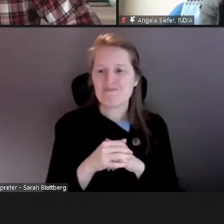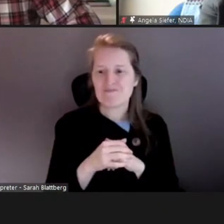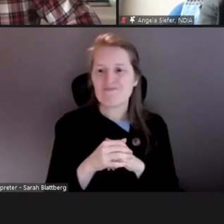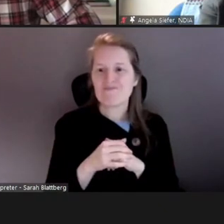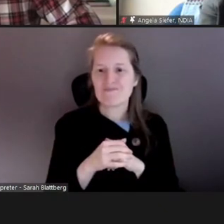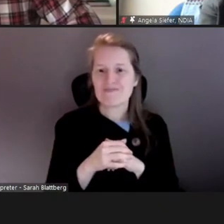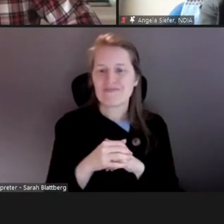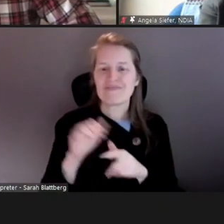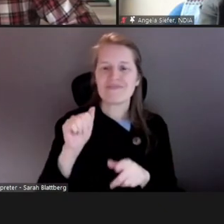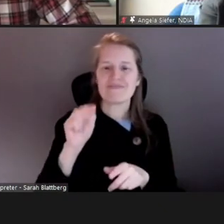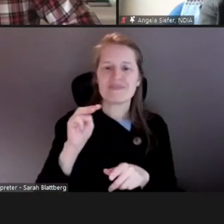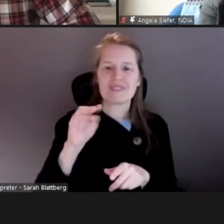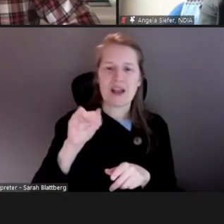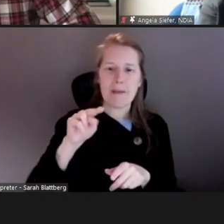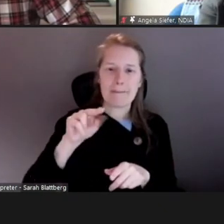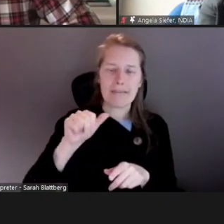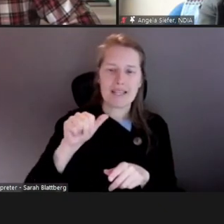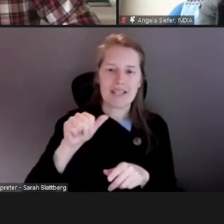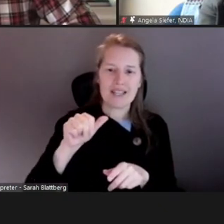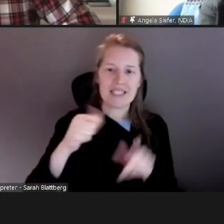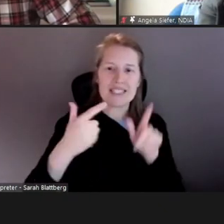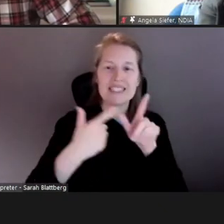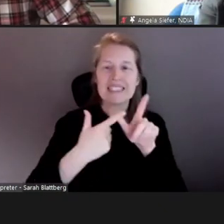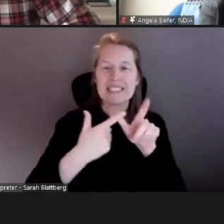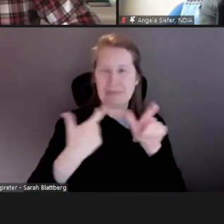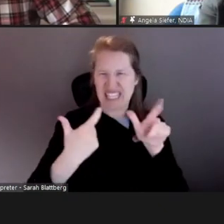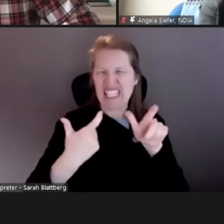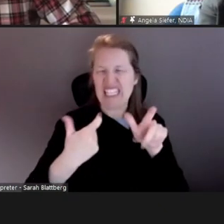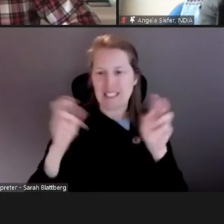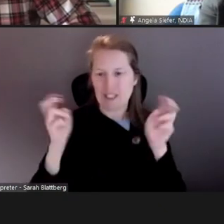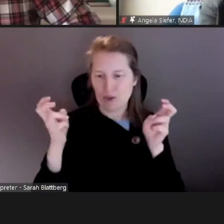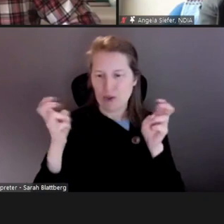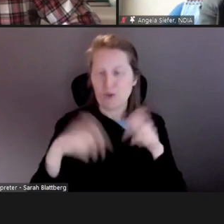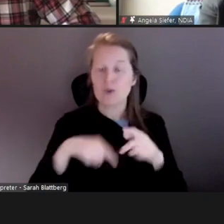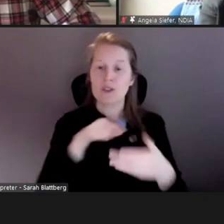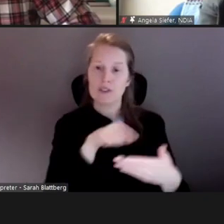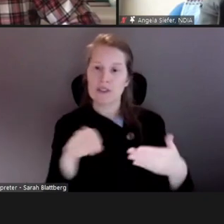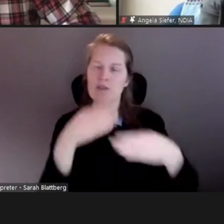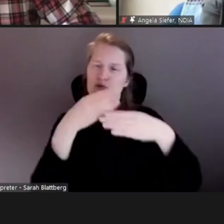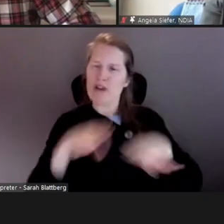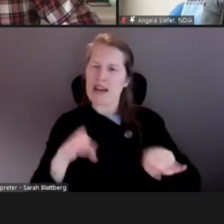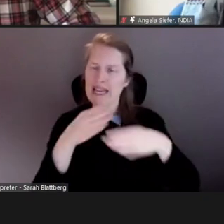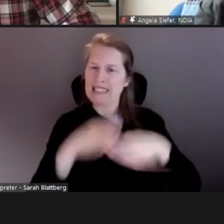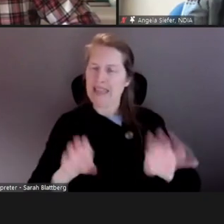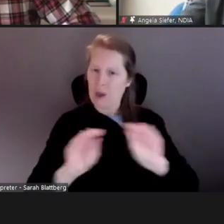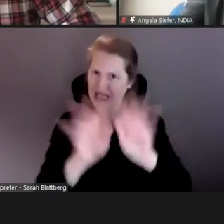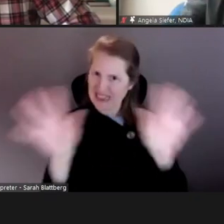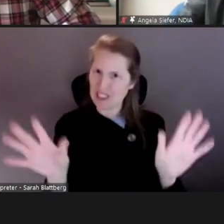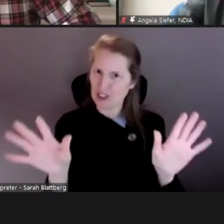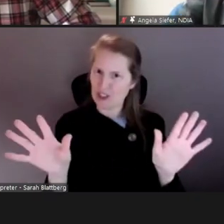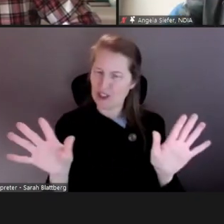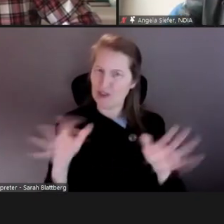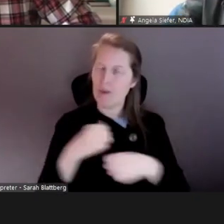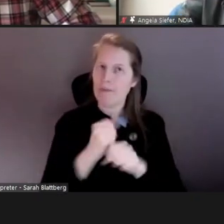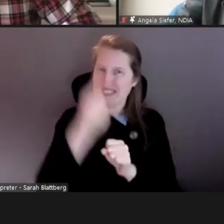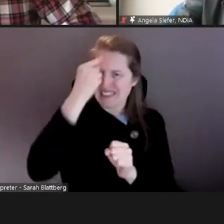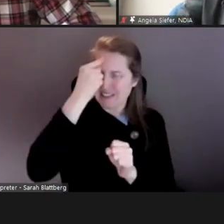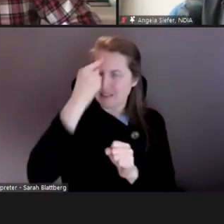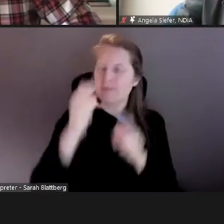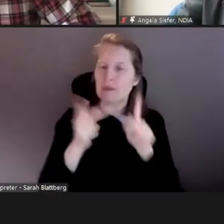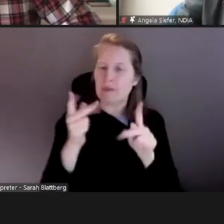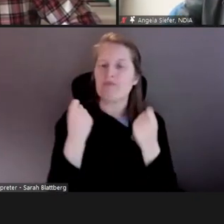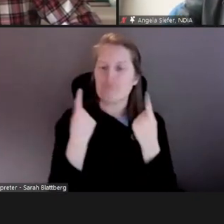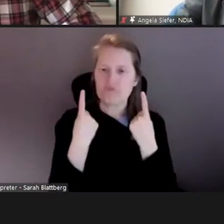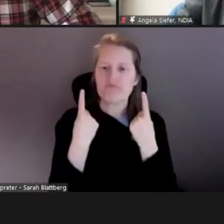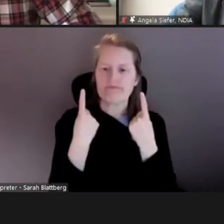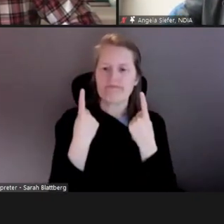Yeah. I'd say the speeds, making sure to break down speeds in a way that's meaningful. So that you